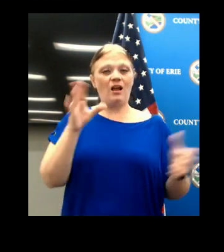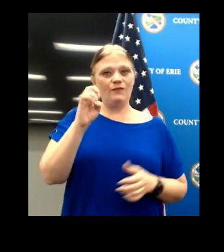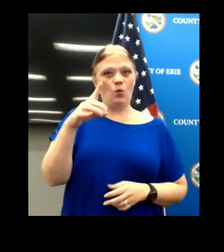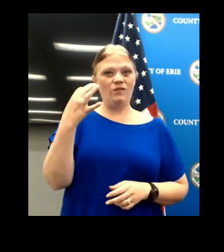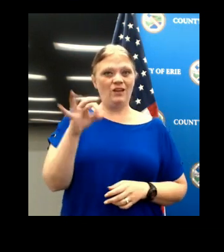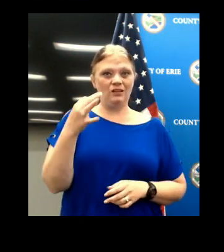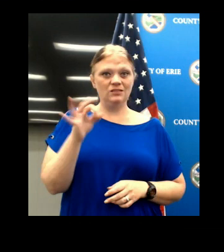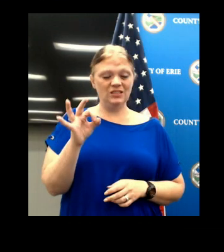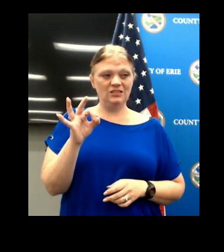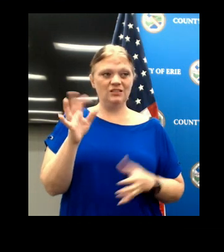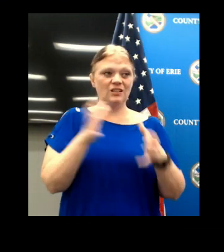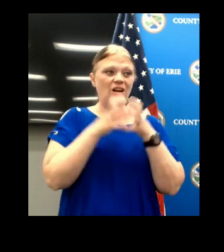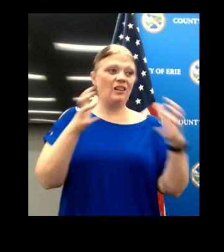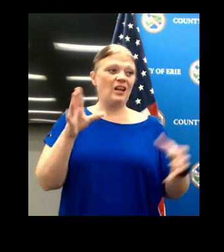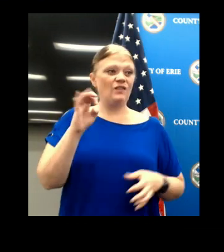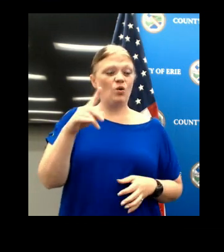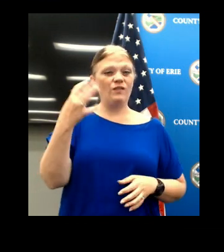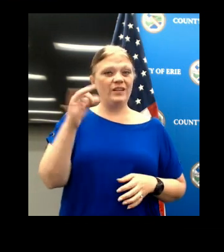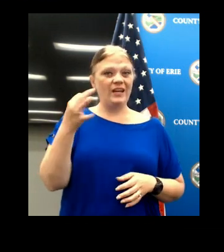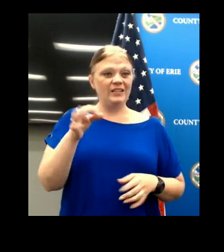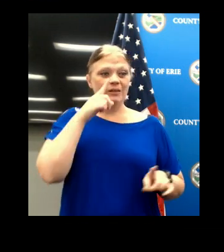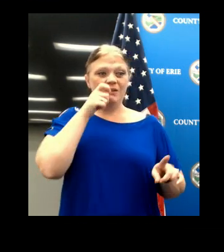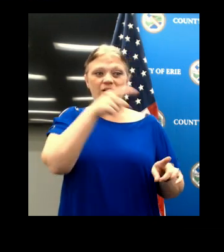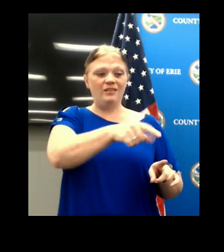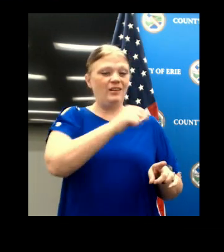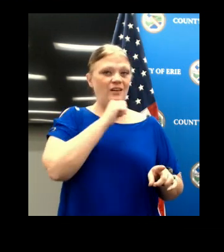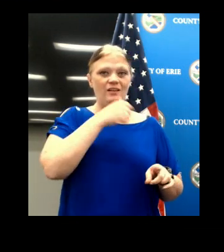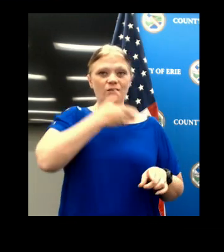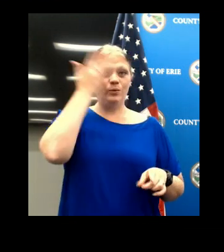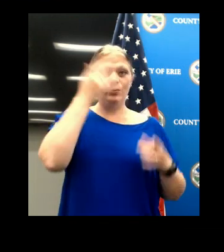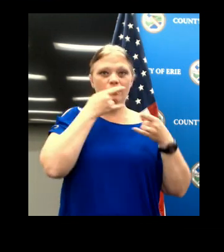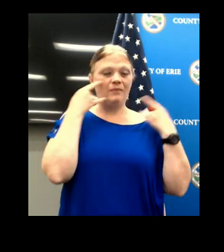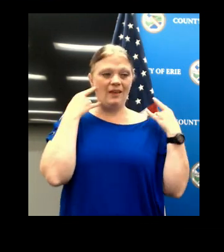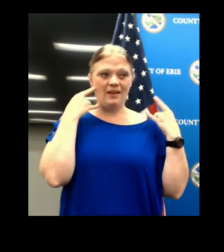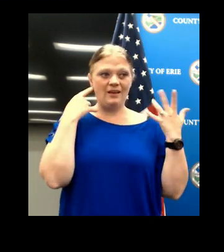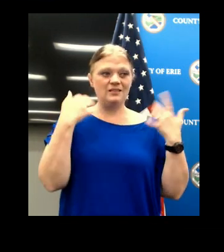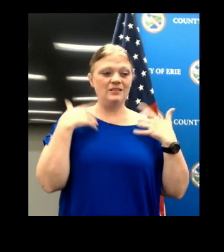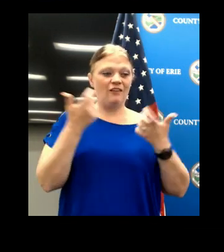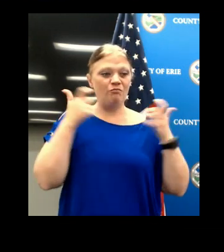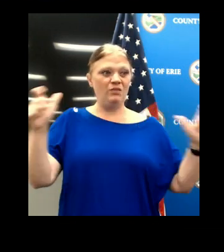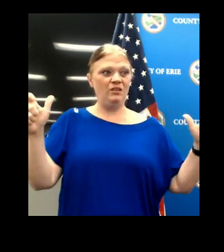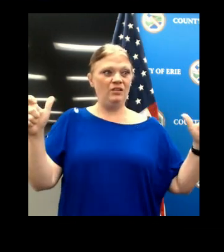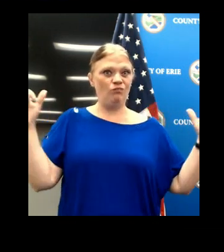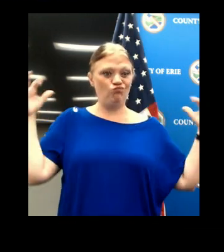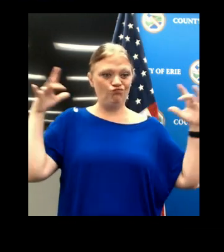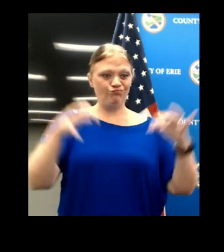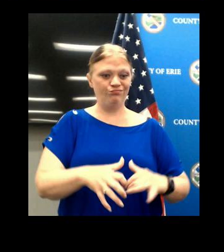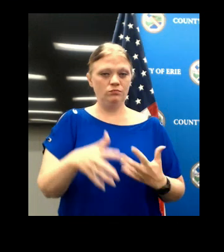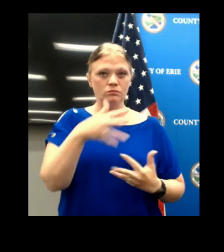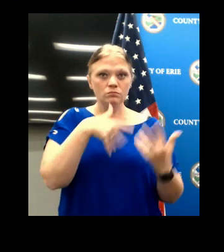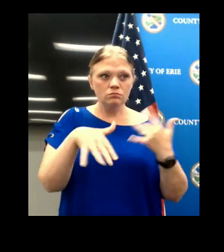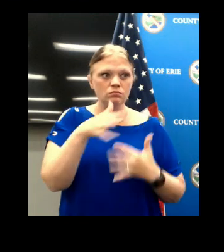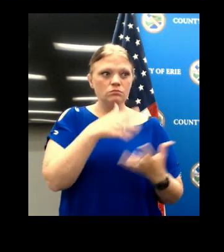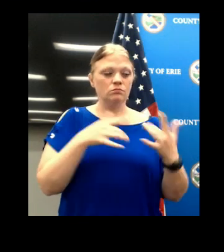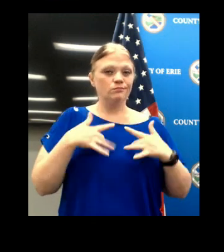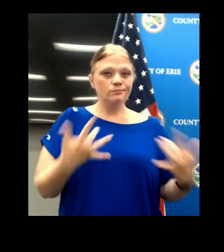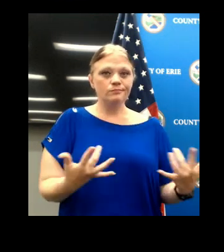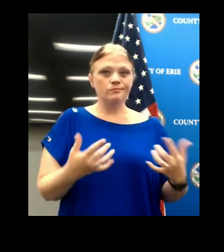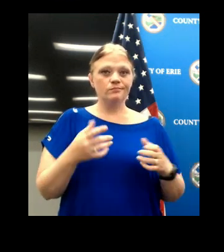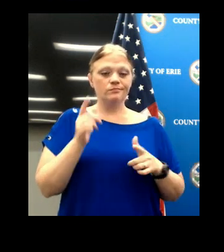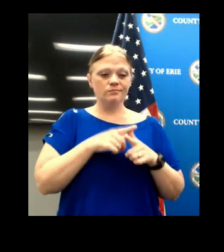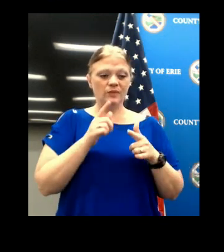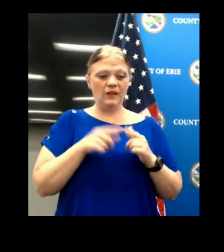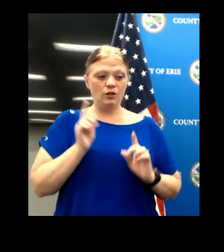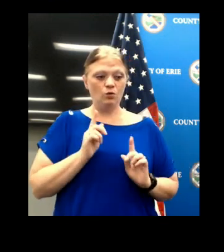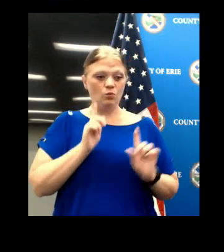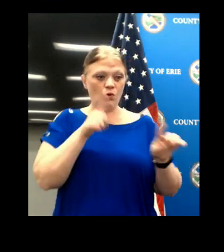COVID-19, and there's a lot of COVID-19 because they're not masking. There are these large gatherings, and anybody that goes there and participates